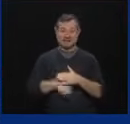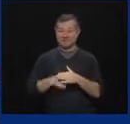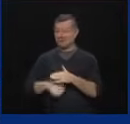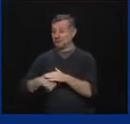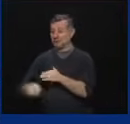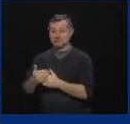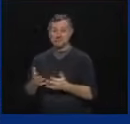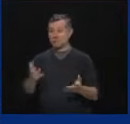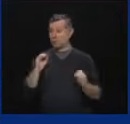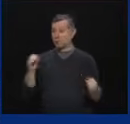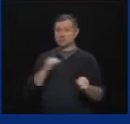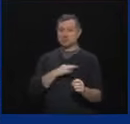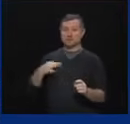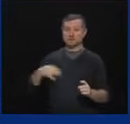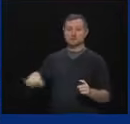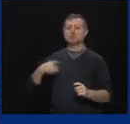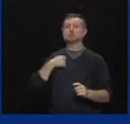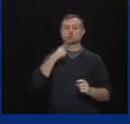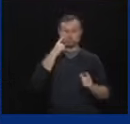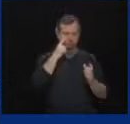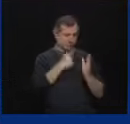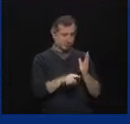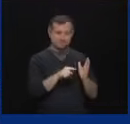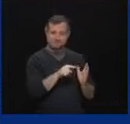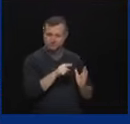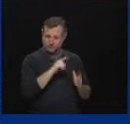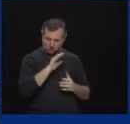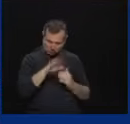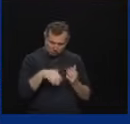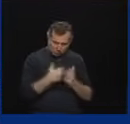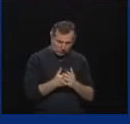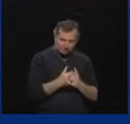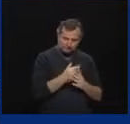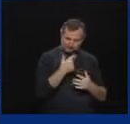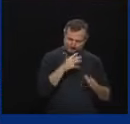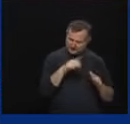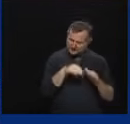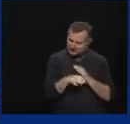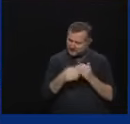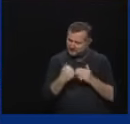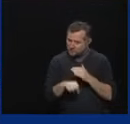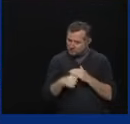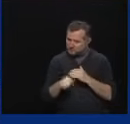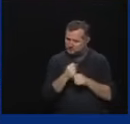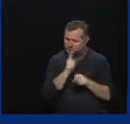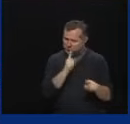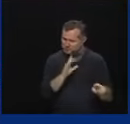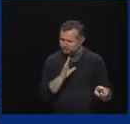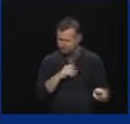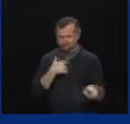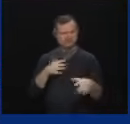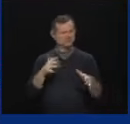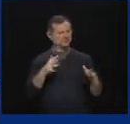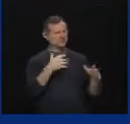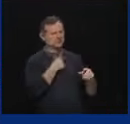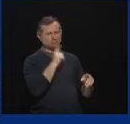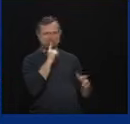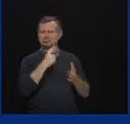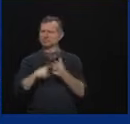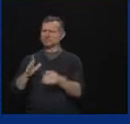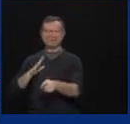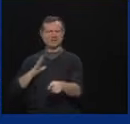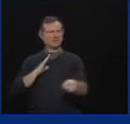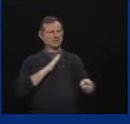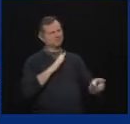County has been properly delivered. And we'll also send resources. And this won't happen for a couple weeks anyhow. This was just anticipatory that